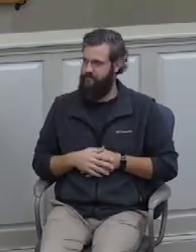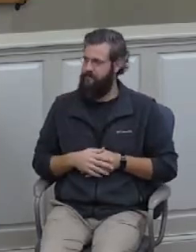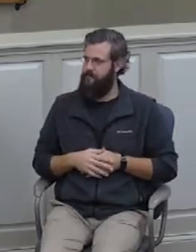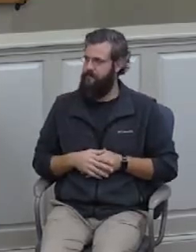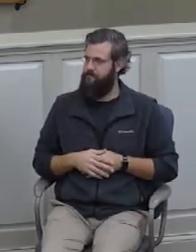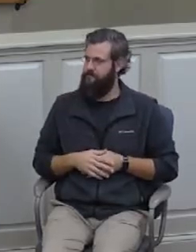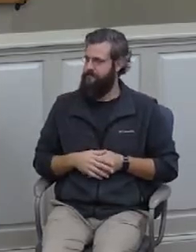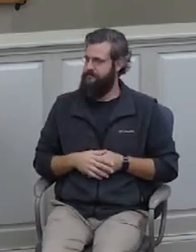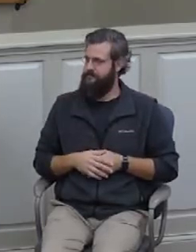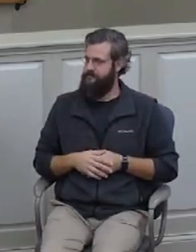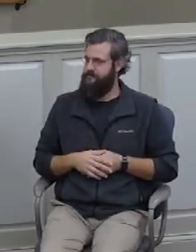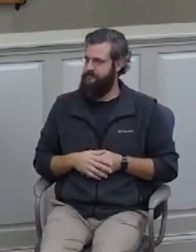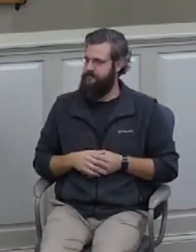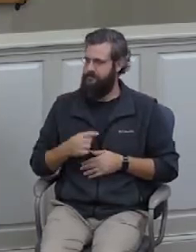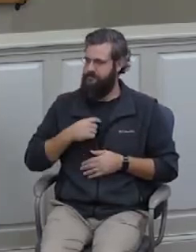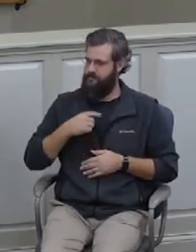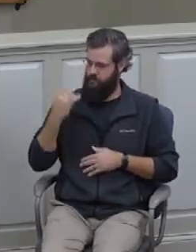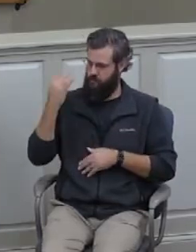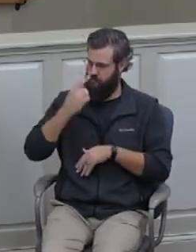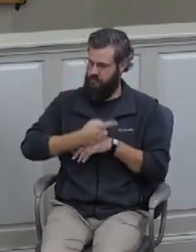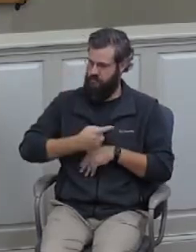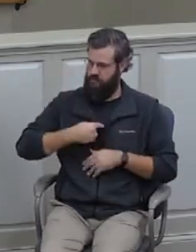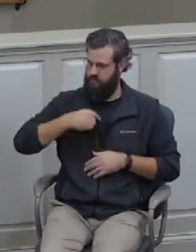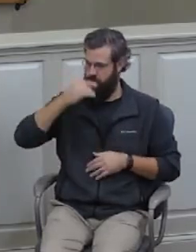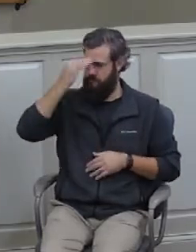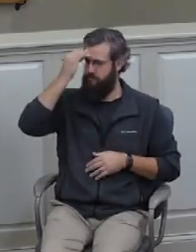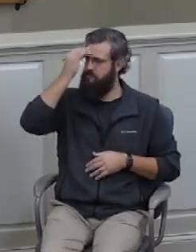of. I was thinking today,